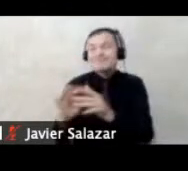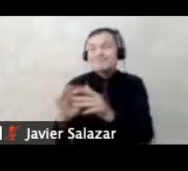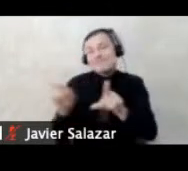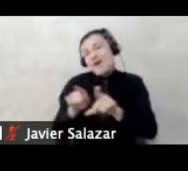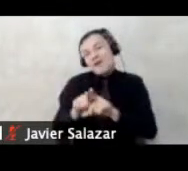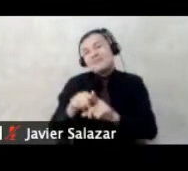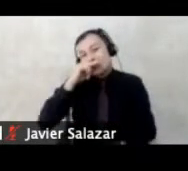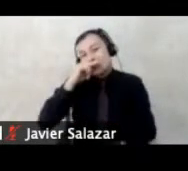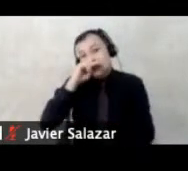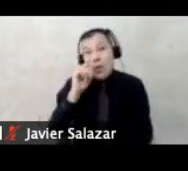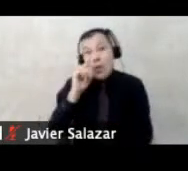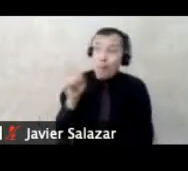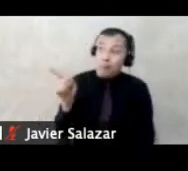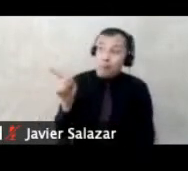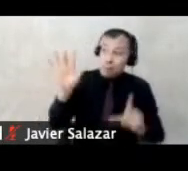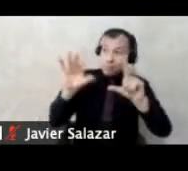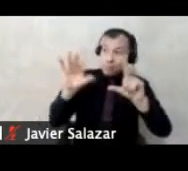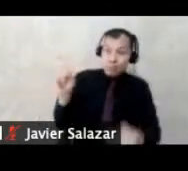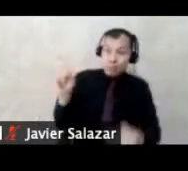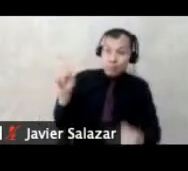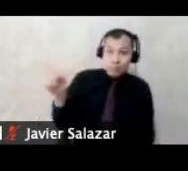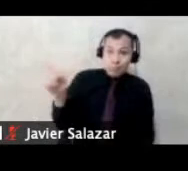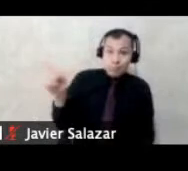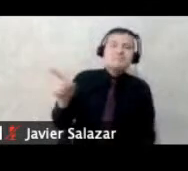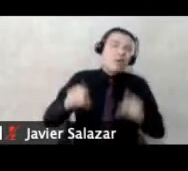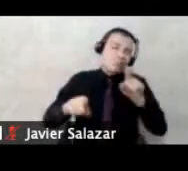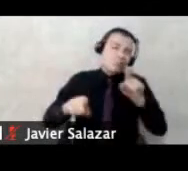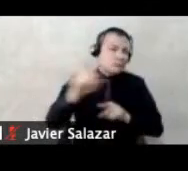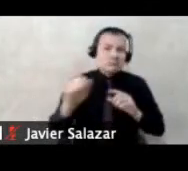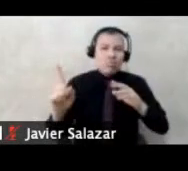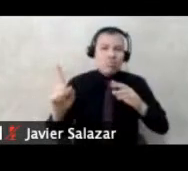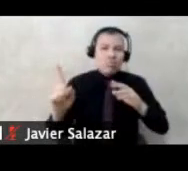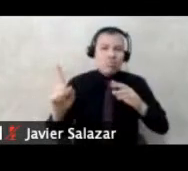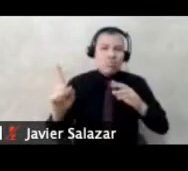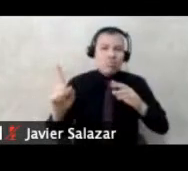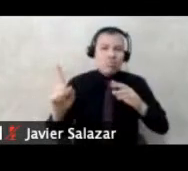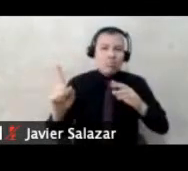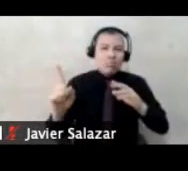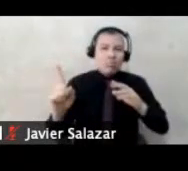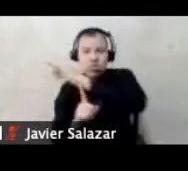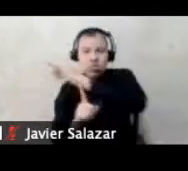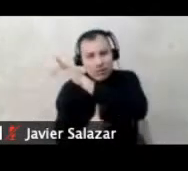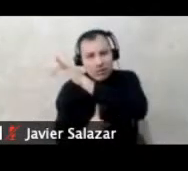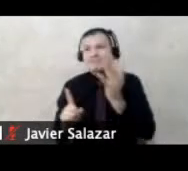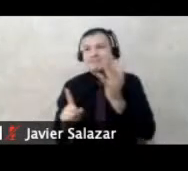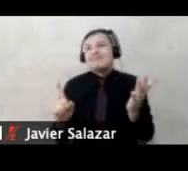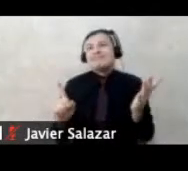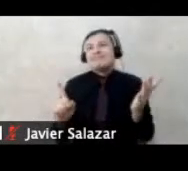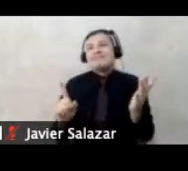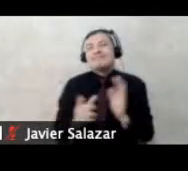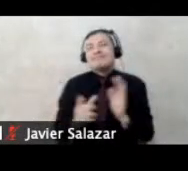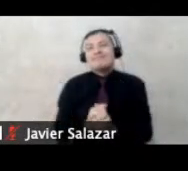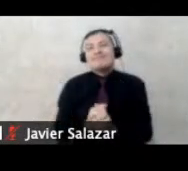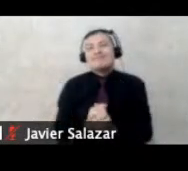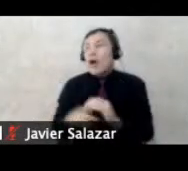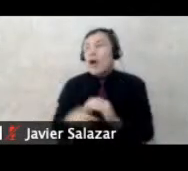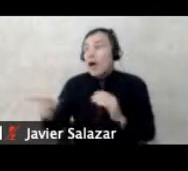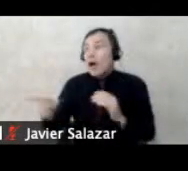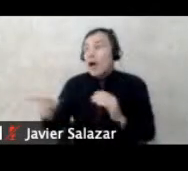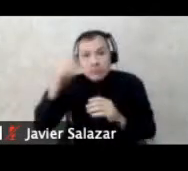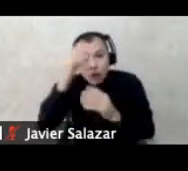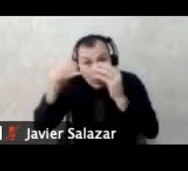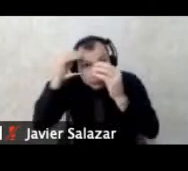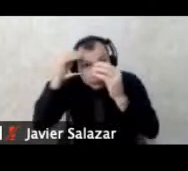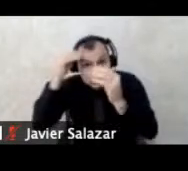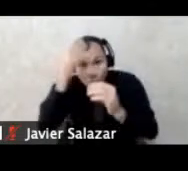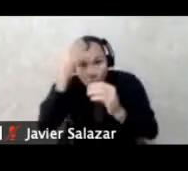hay muchos momentos como de rabia con las que están lidiando, pero también encontramos que a través de la música es una forma muy buena